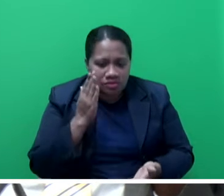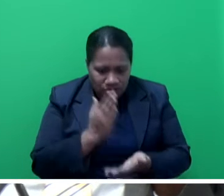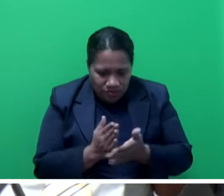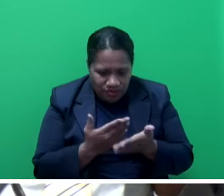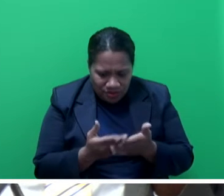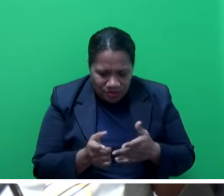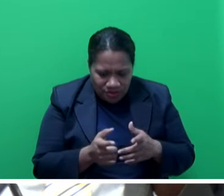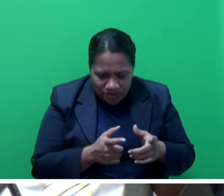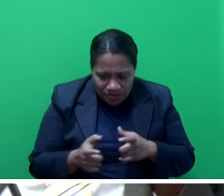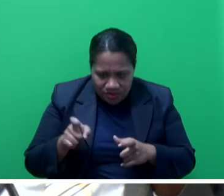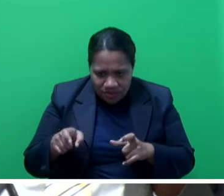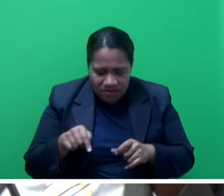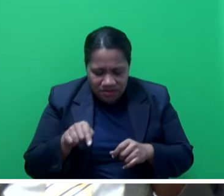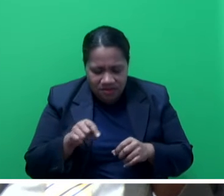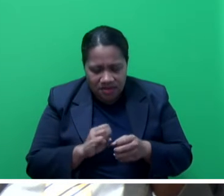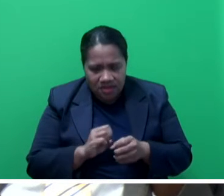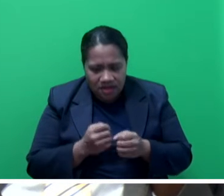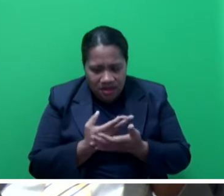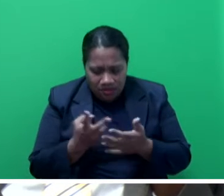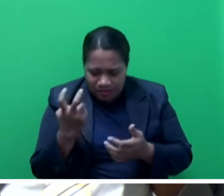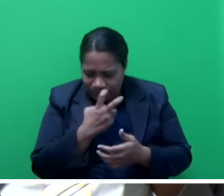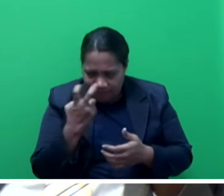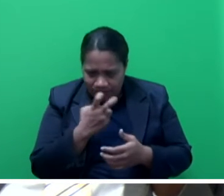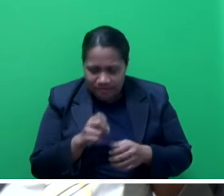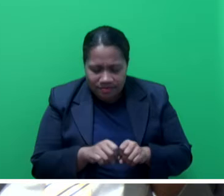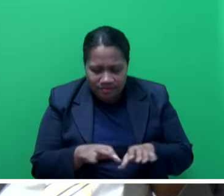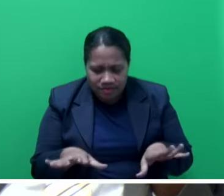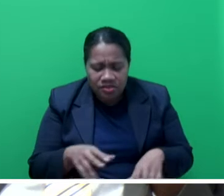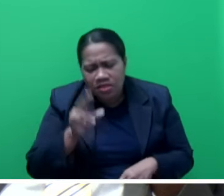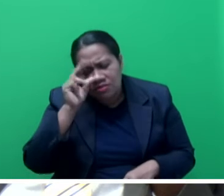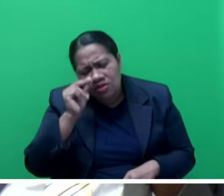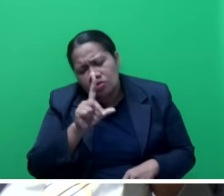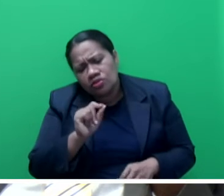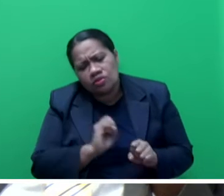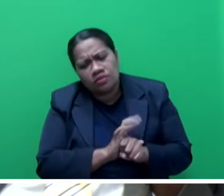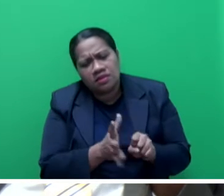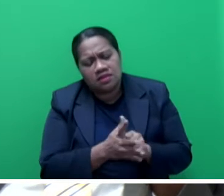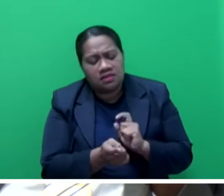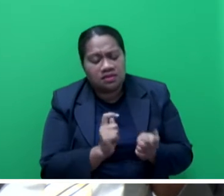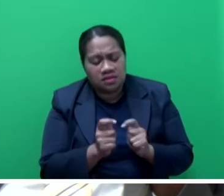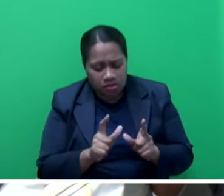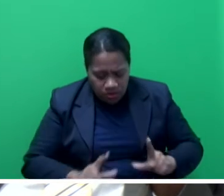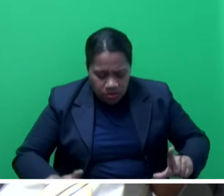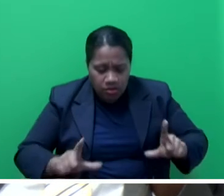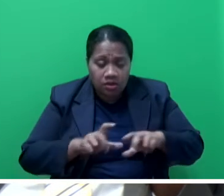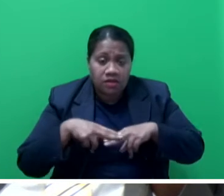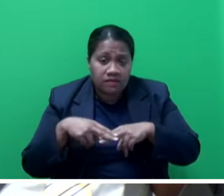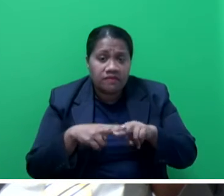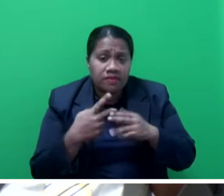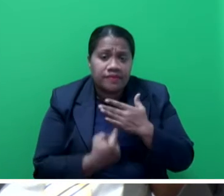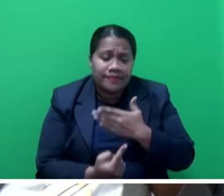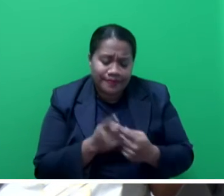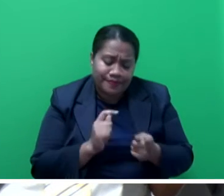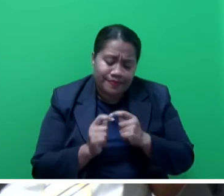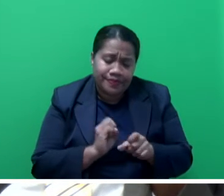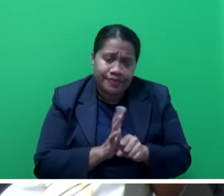major marker in our success in this fight is the ability to do COVID-19 testing locally. Fiji commenced testing for